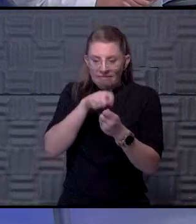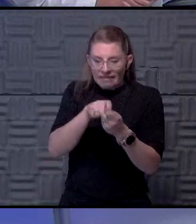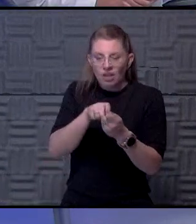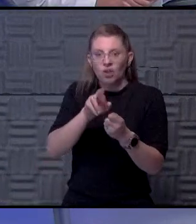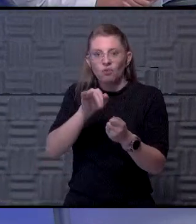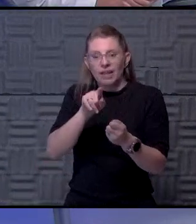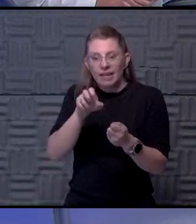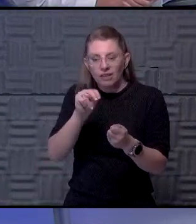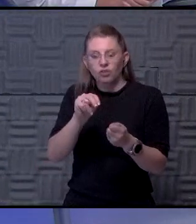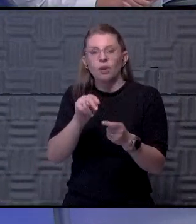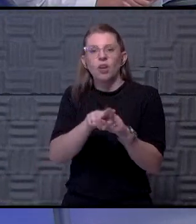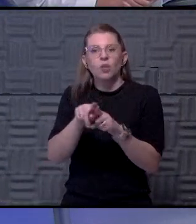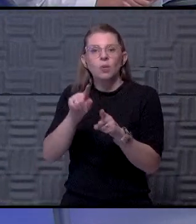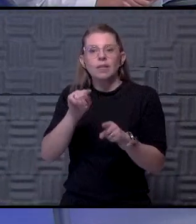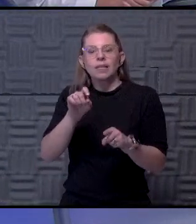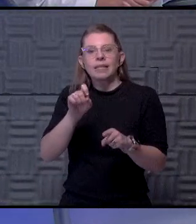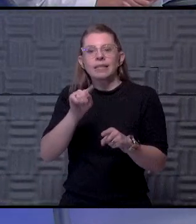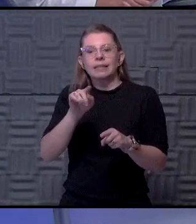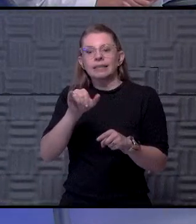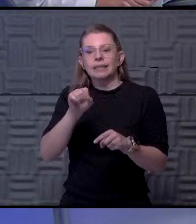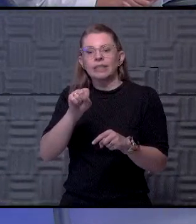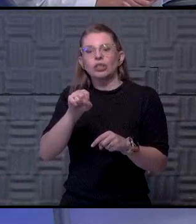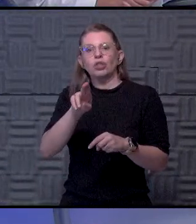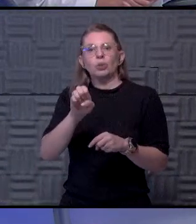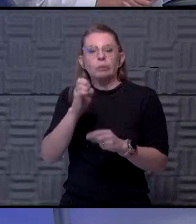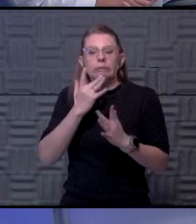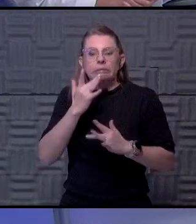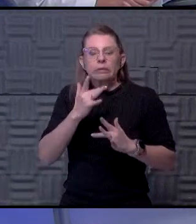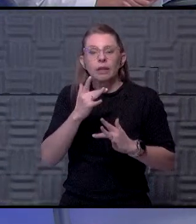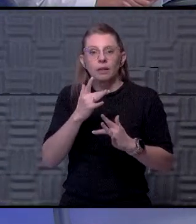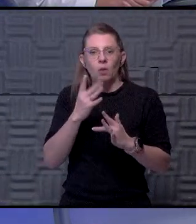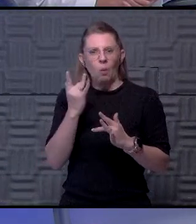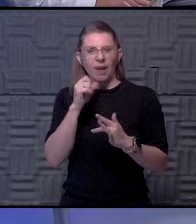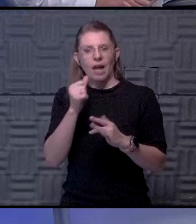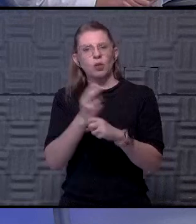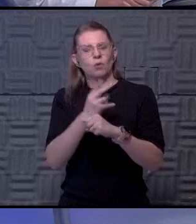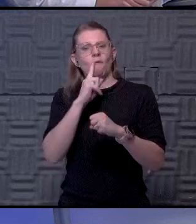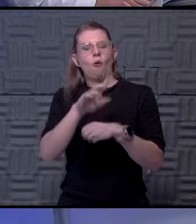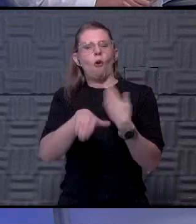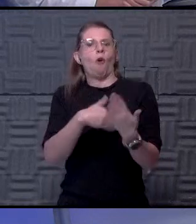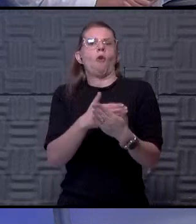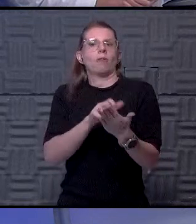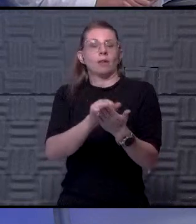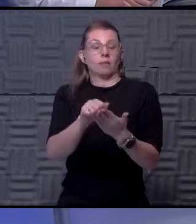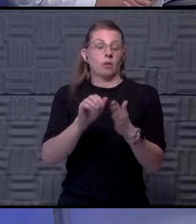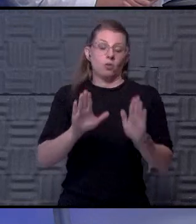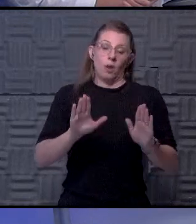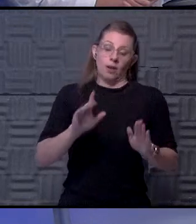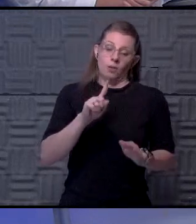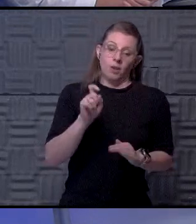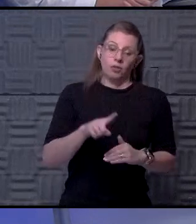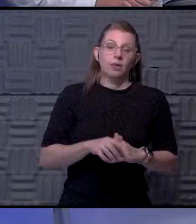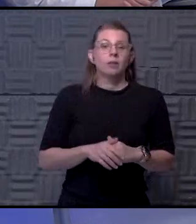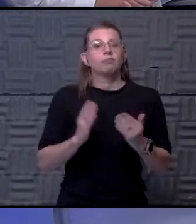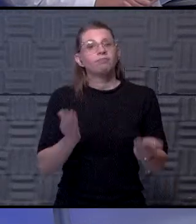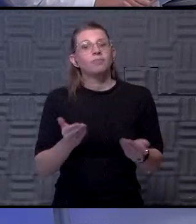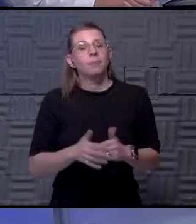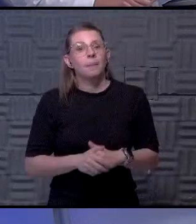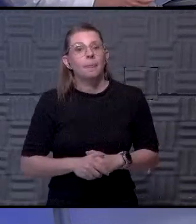and tissue sparing, why not use this for all cancers? Dr. Rotondo. That's a great question. Sorry, go